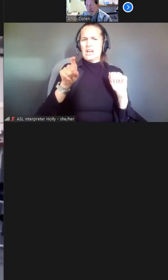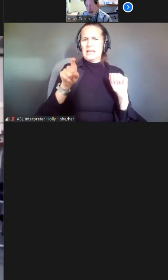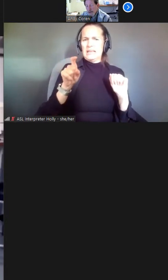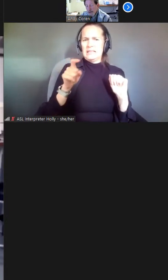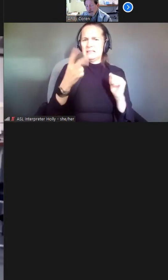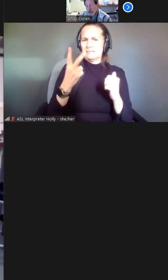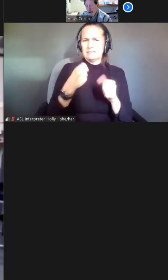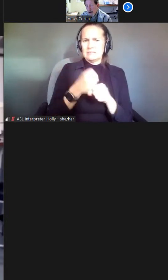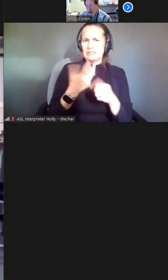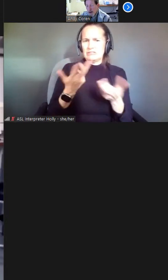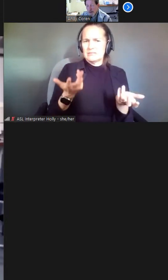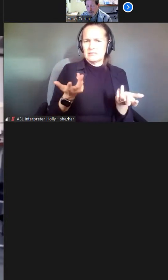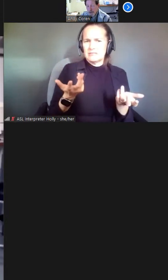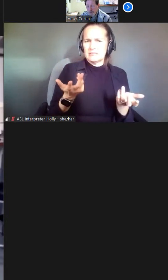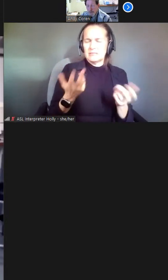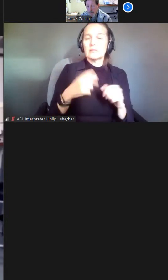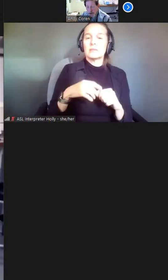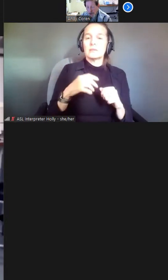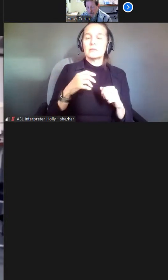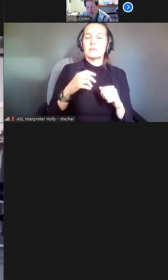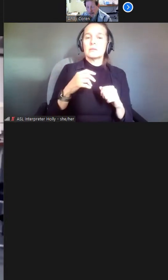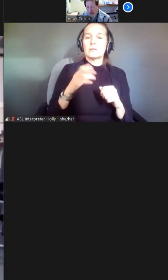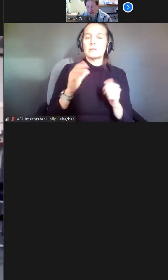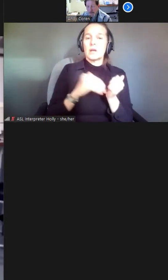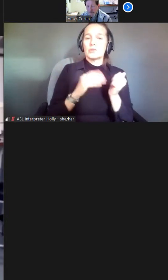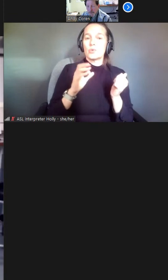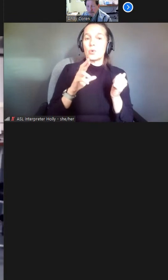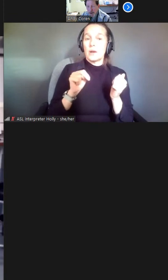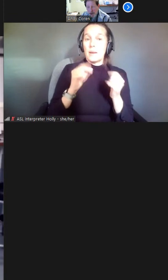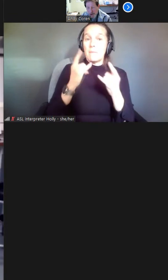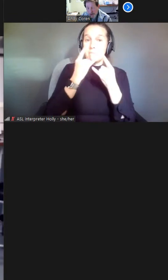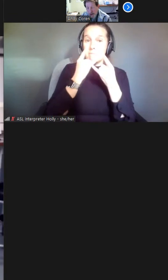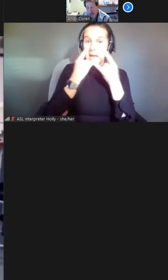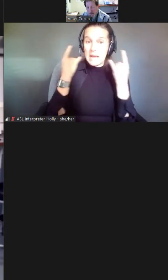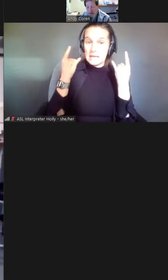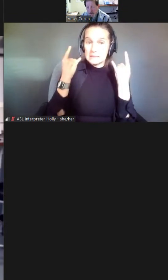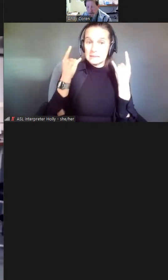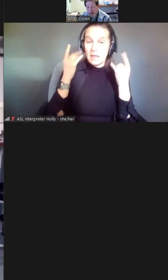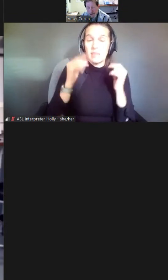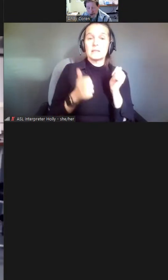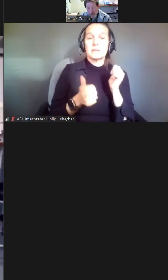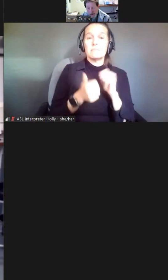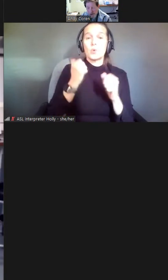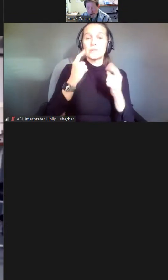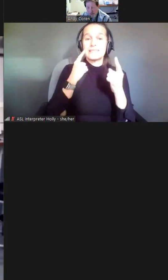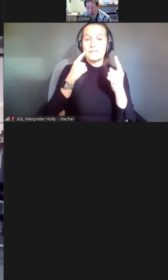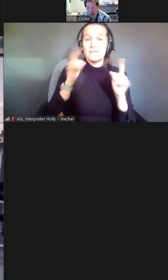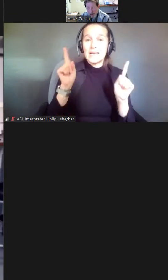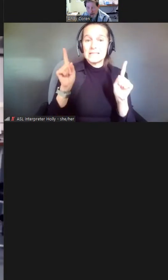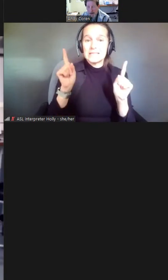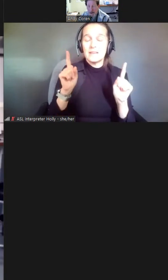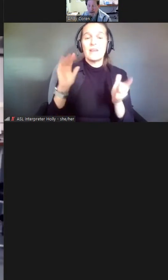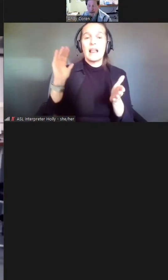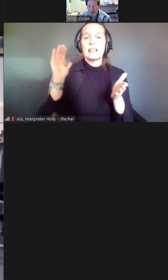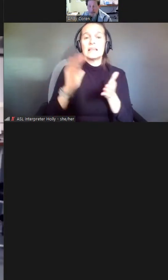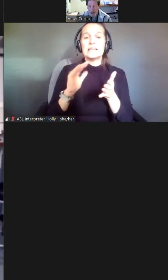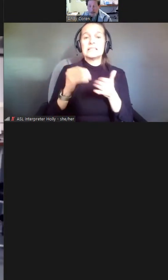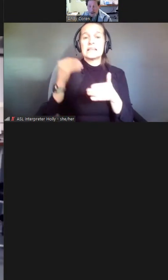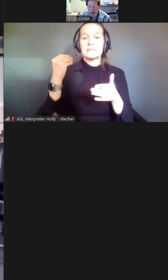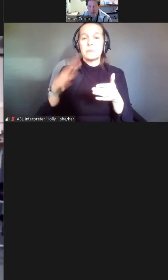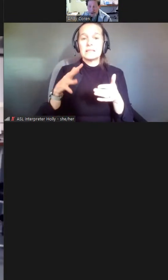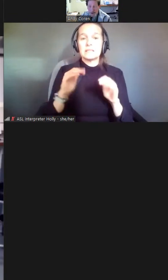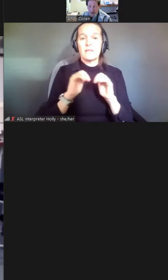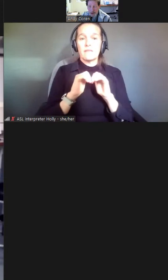The masks are the most effective, most available, least expensive way to